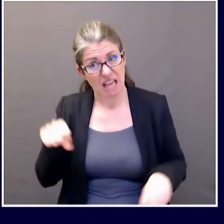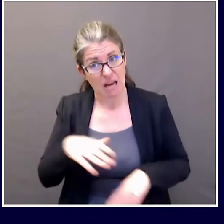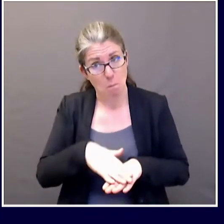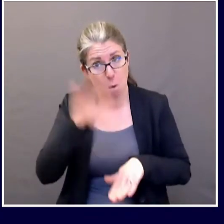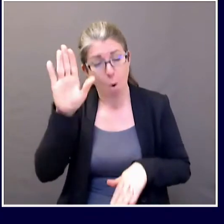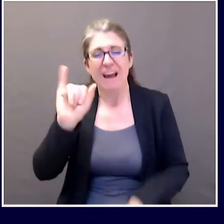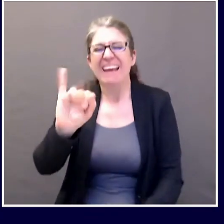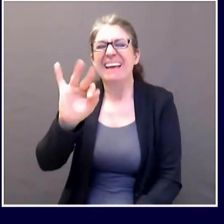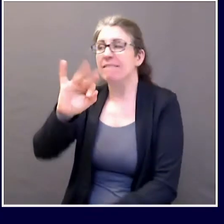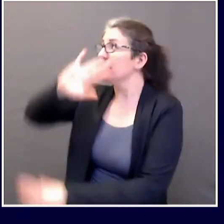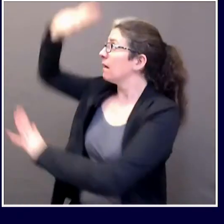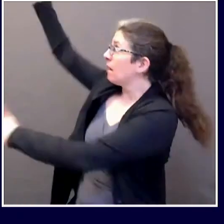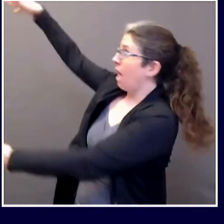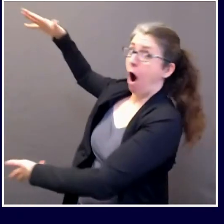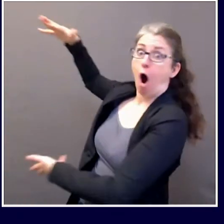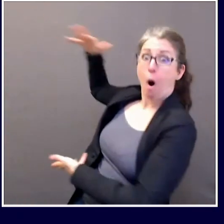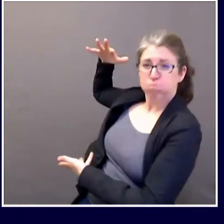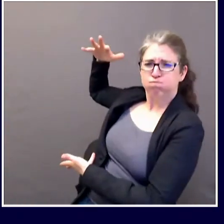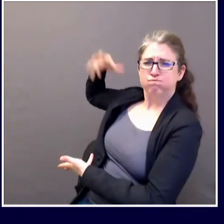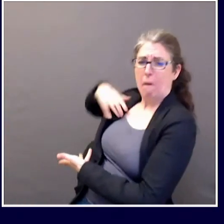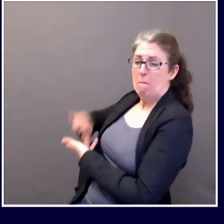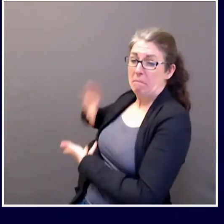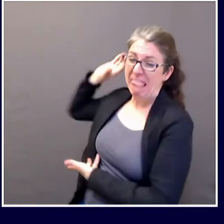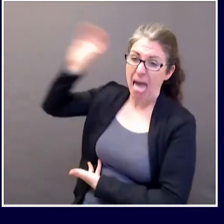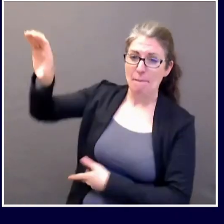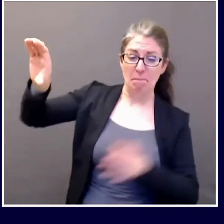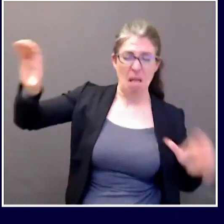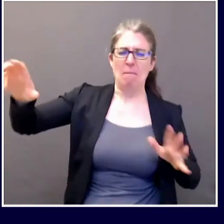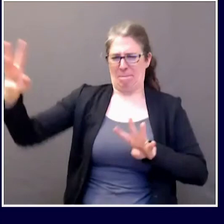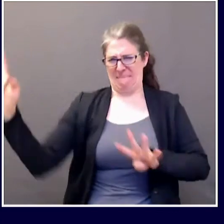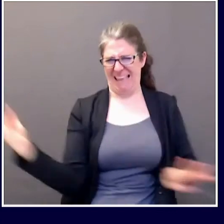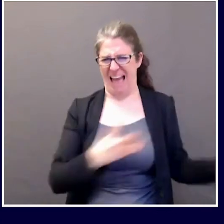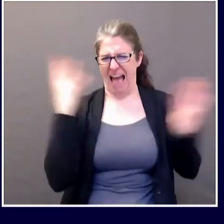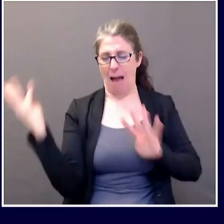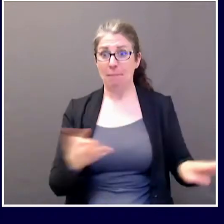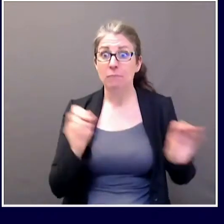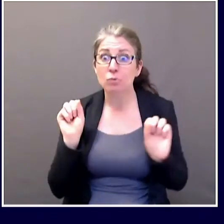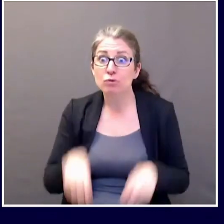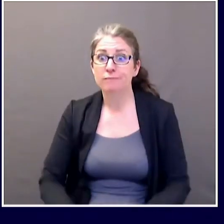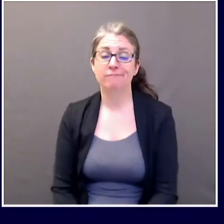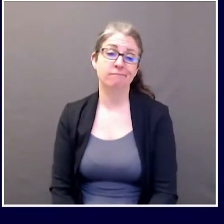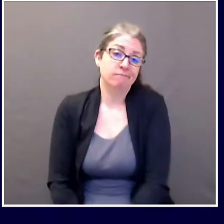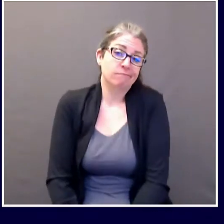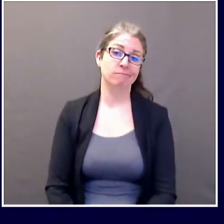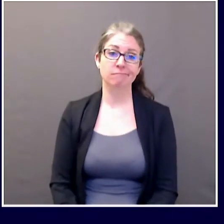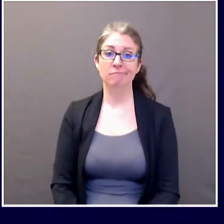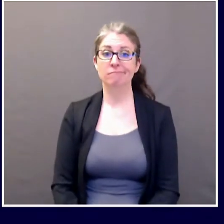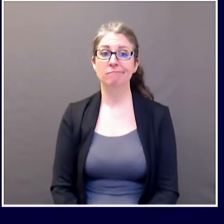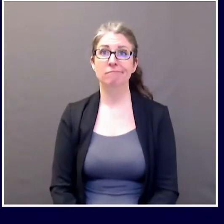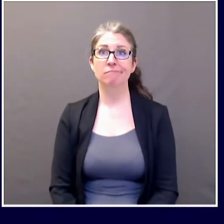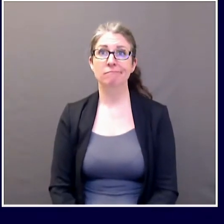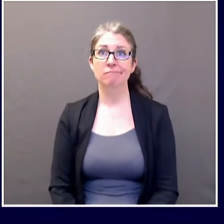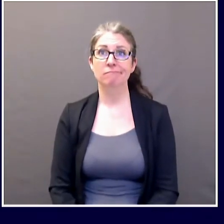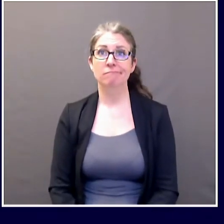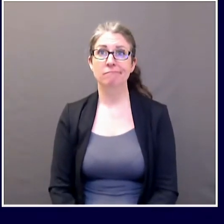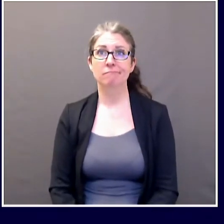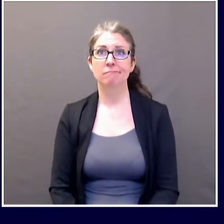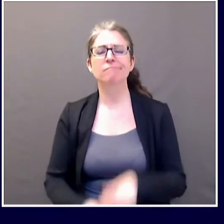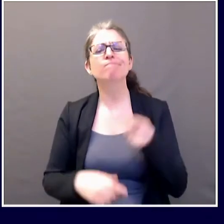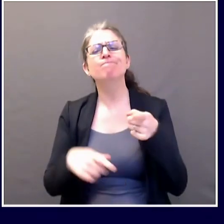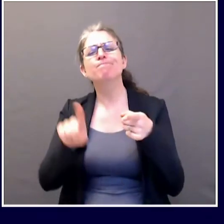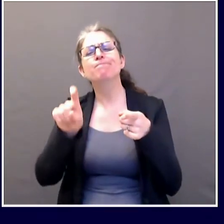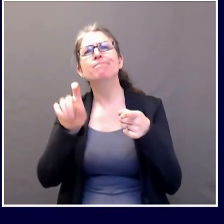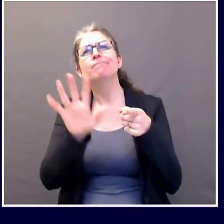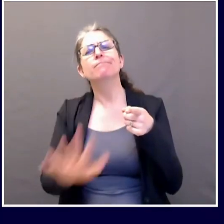question. Do you know how many total Mainers are eligible under phase 1A, and how many of those people have gotten at least a first dose?